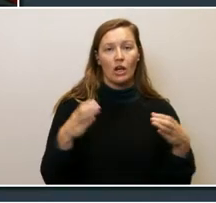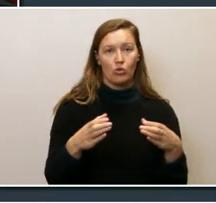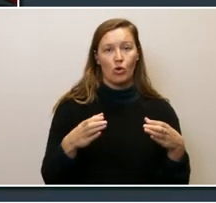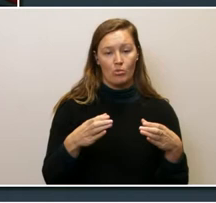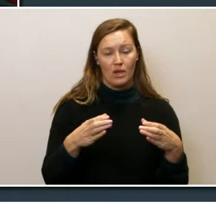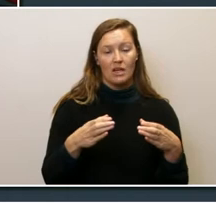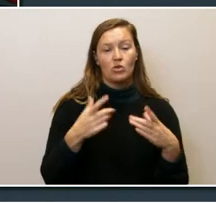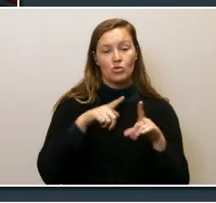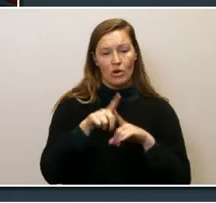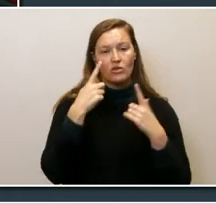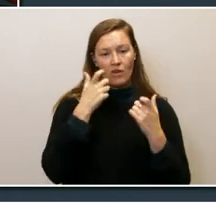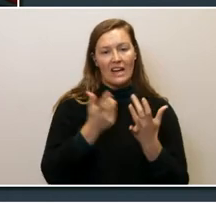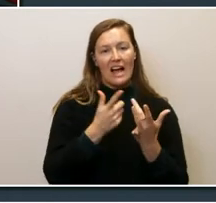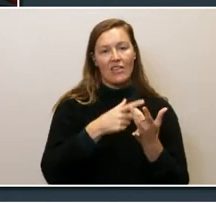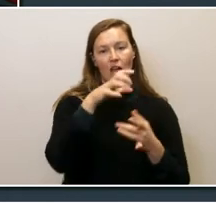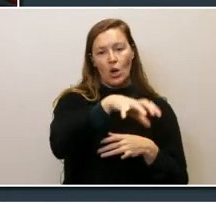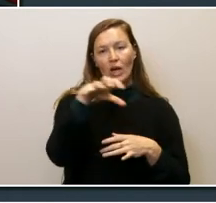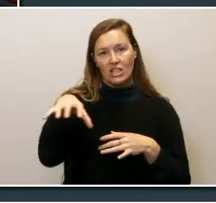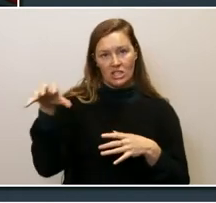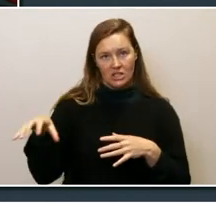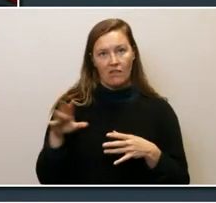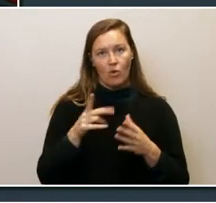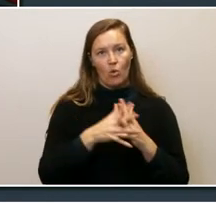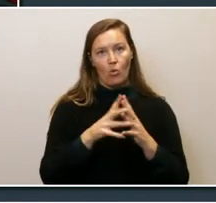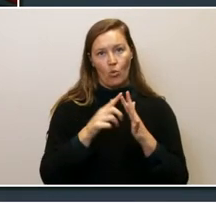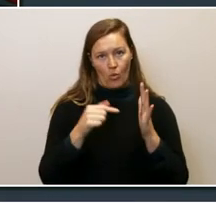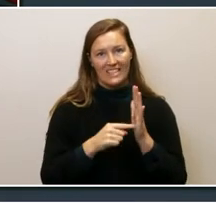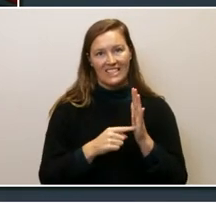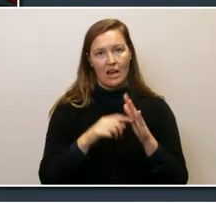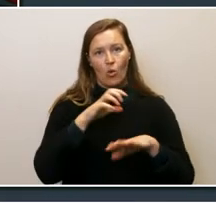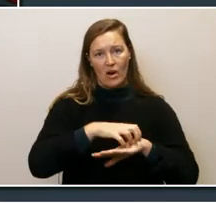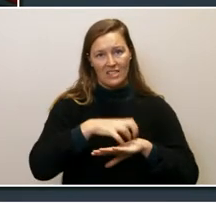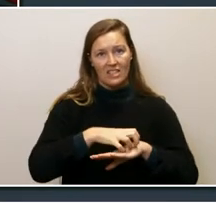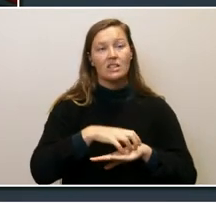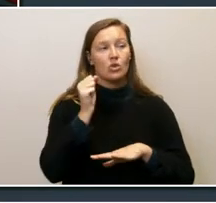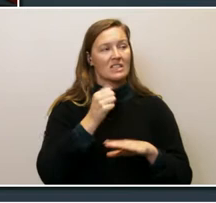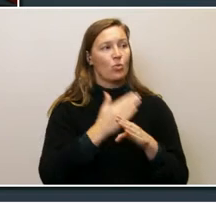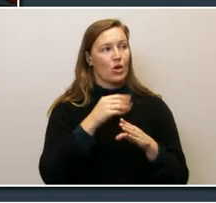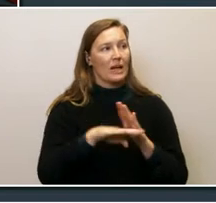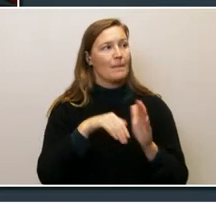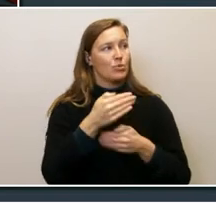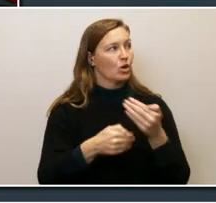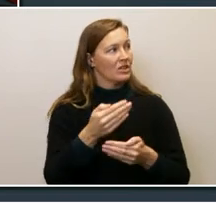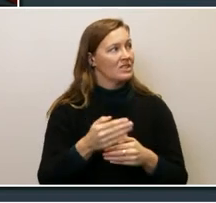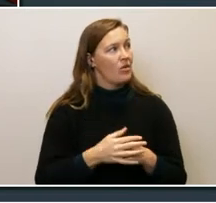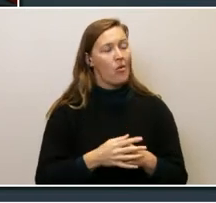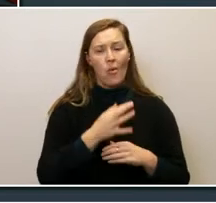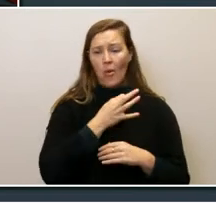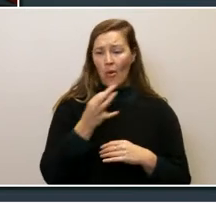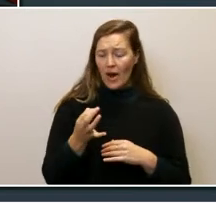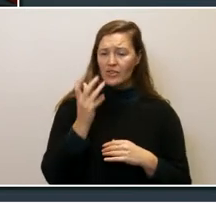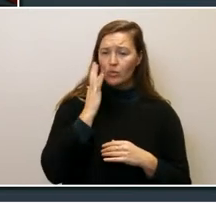is in the process of identifying possible other locations for WIT, so that is definitely a work in progress.